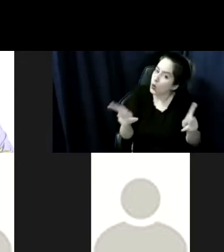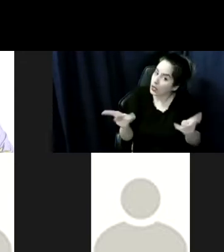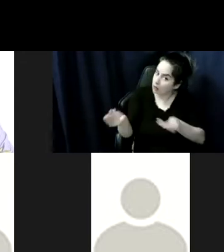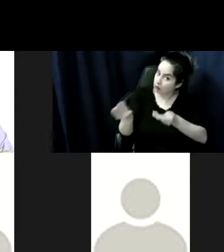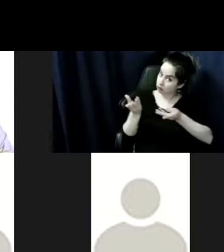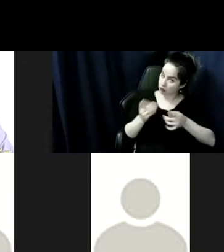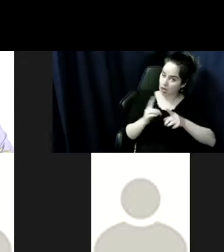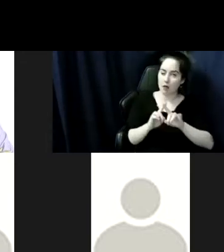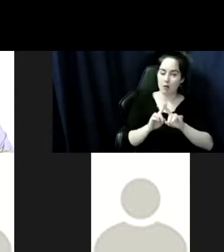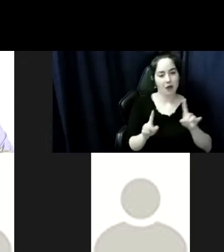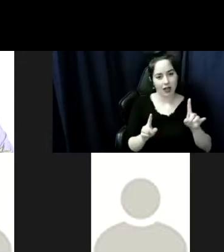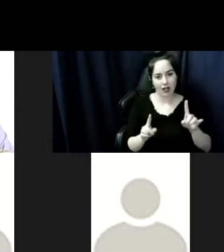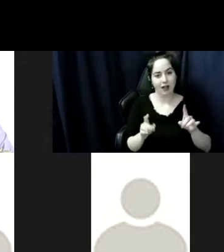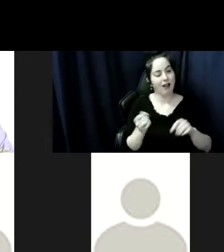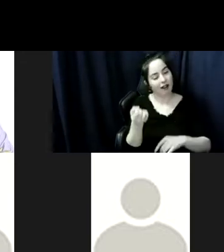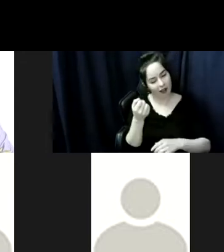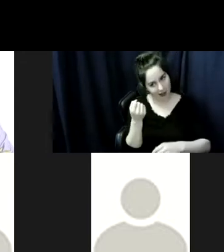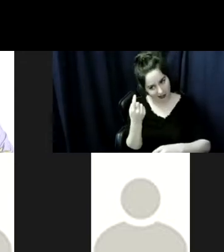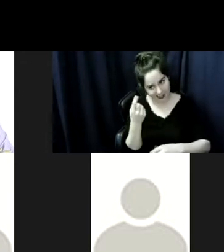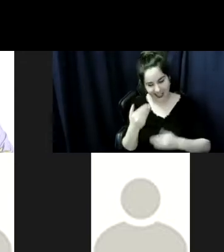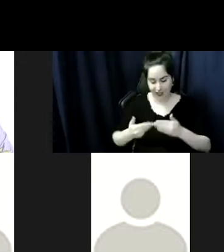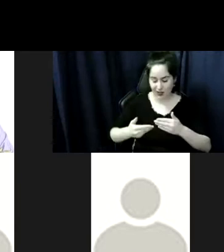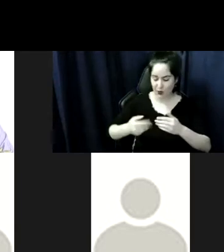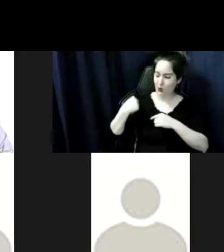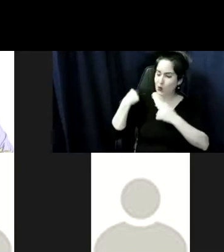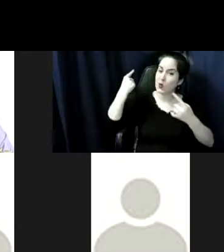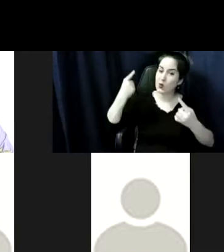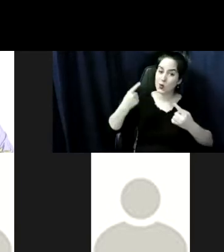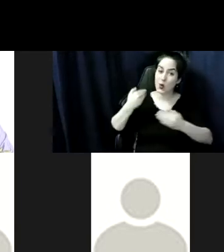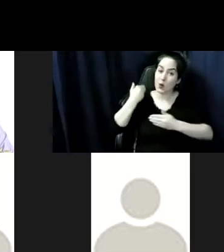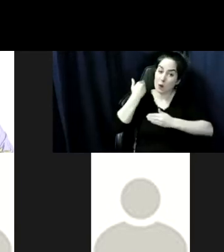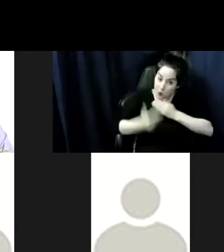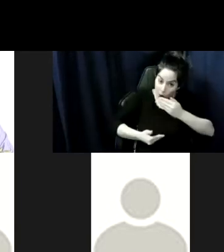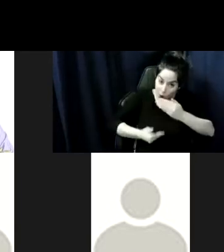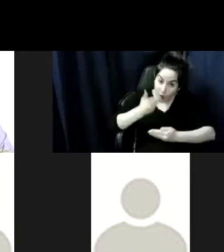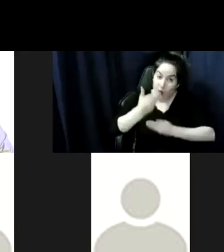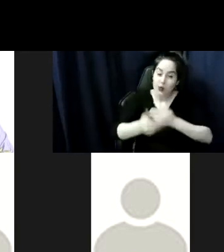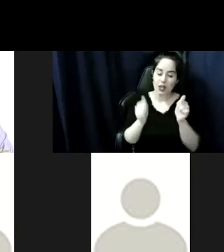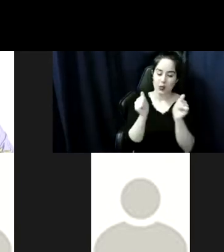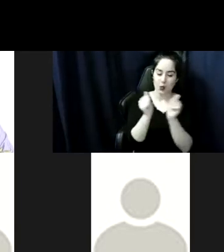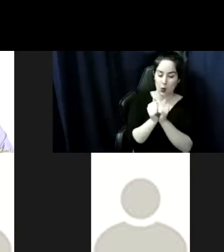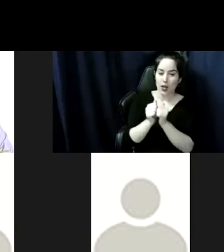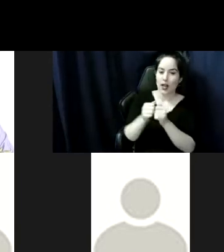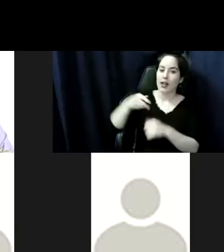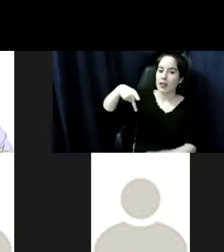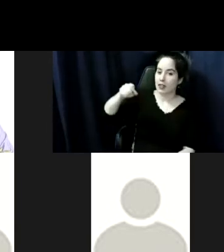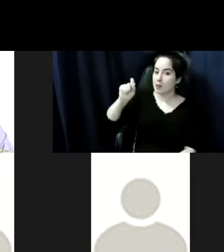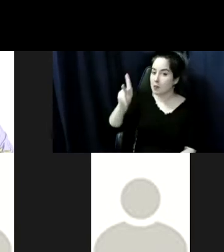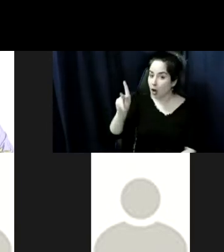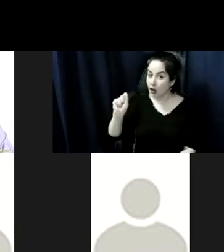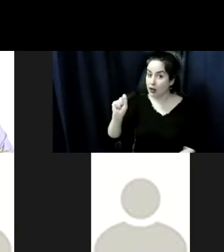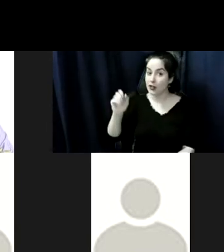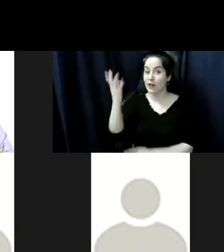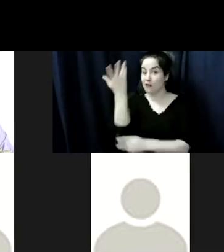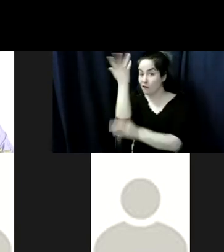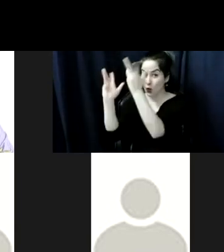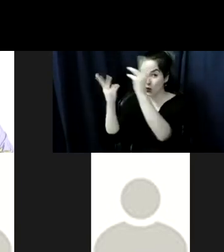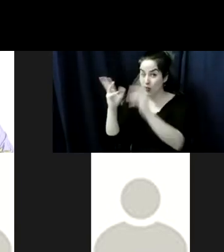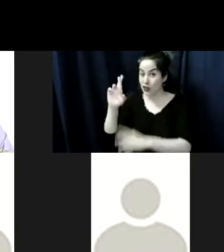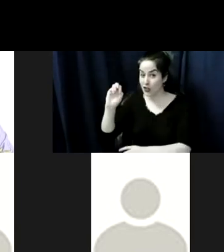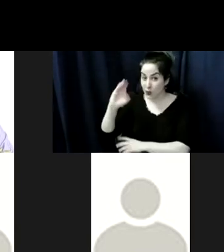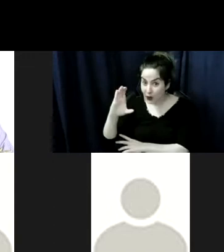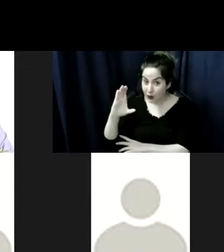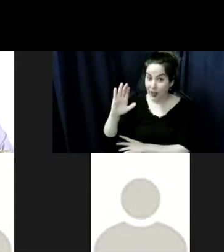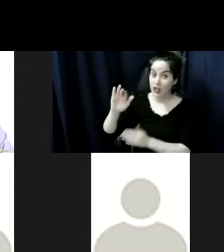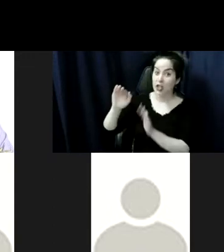we've gone through a lengthy pre-approval process with Parks, Forestry, and Recreation. It's very difficult to do that process again.